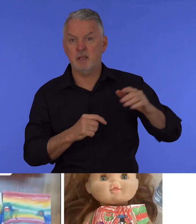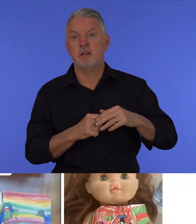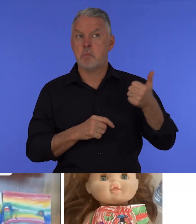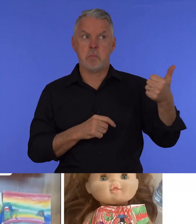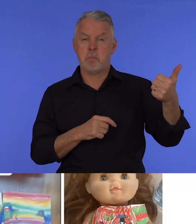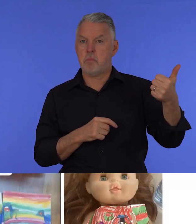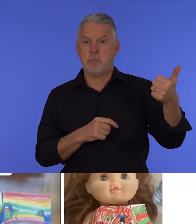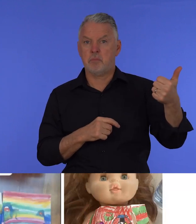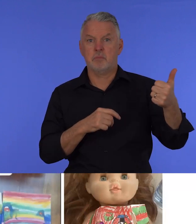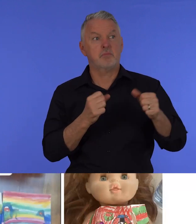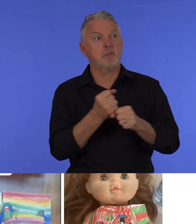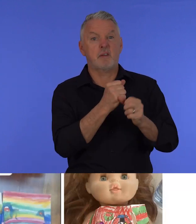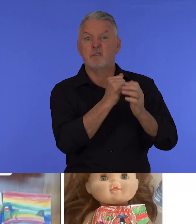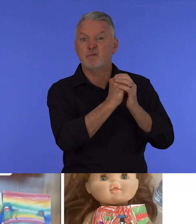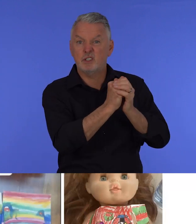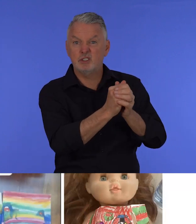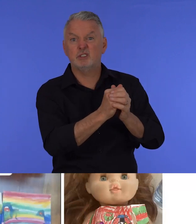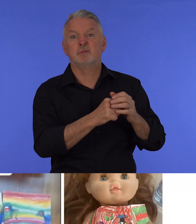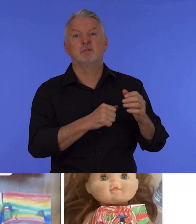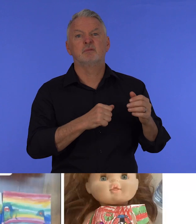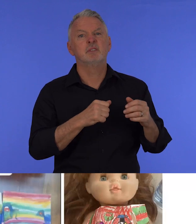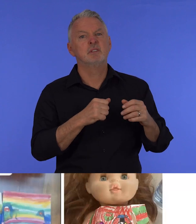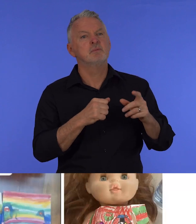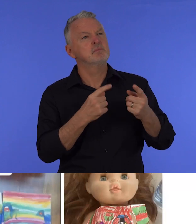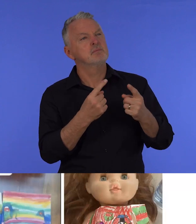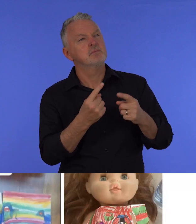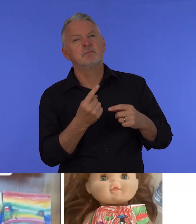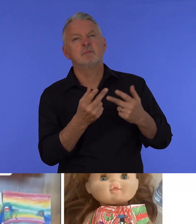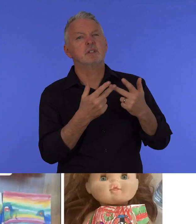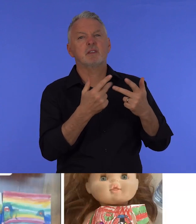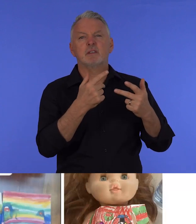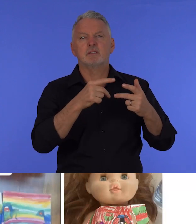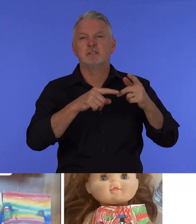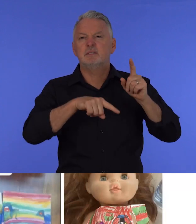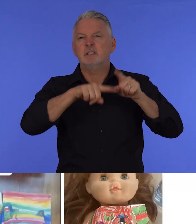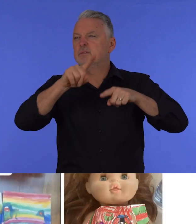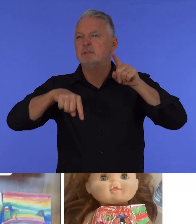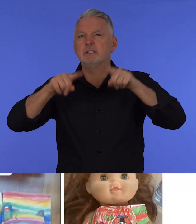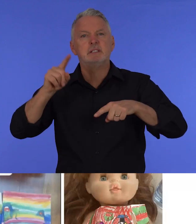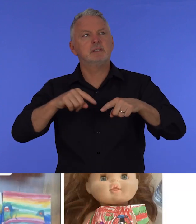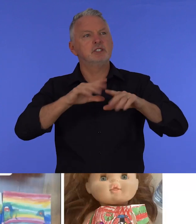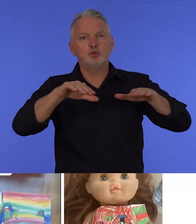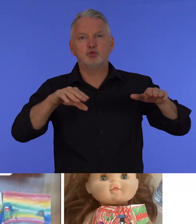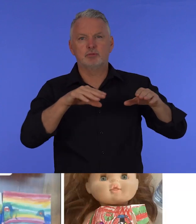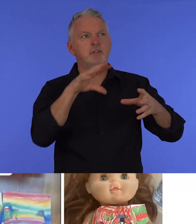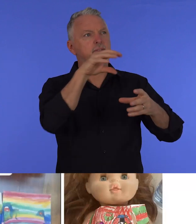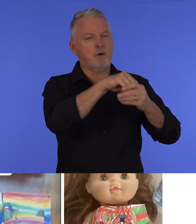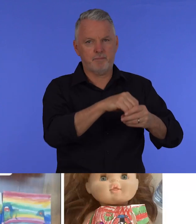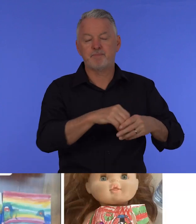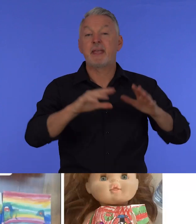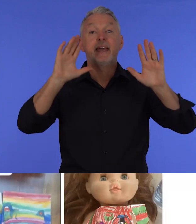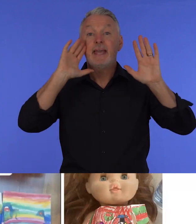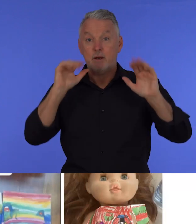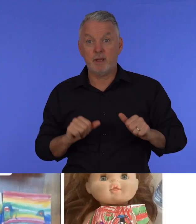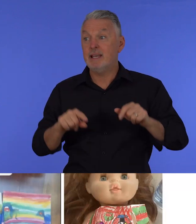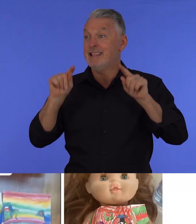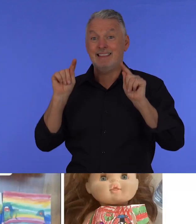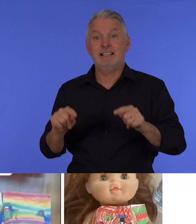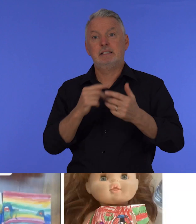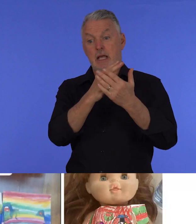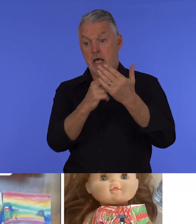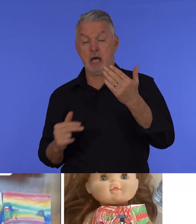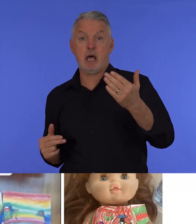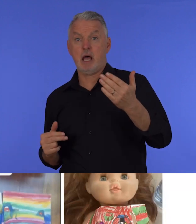class every week. And I think that's been good for her for friendships. And they've had kids in the past with a variety